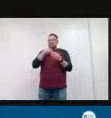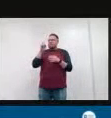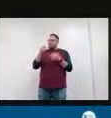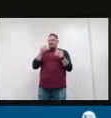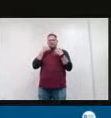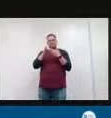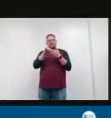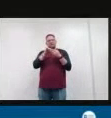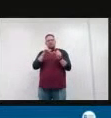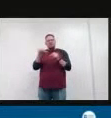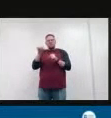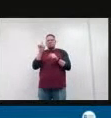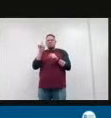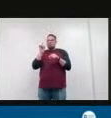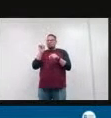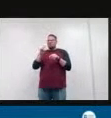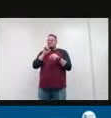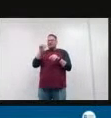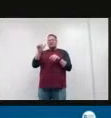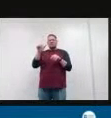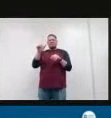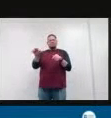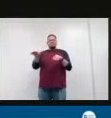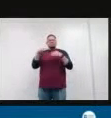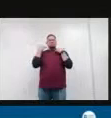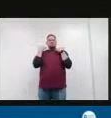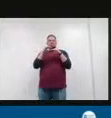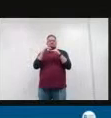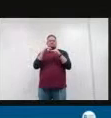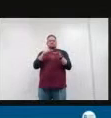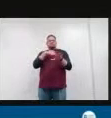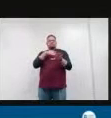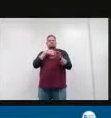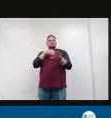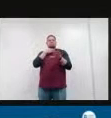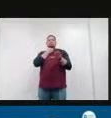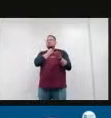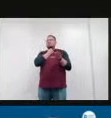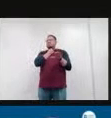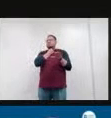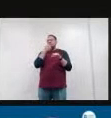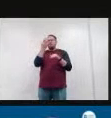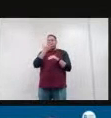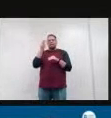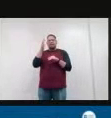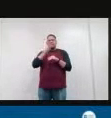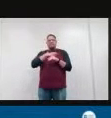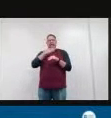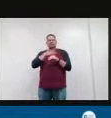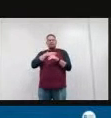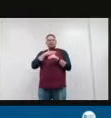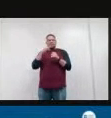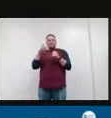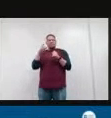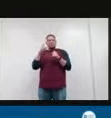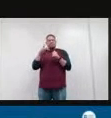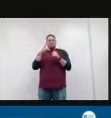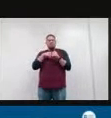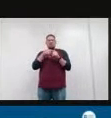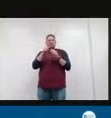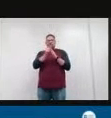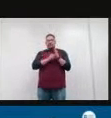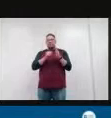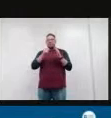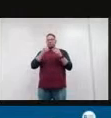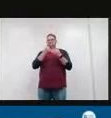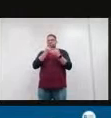we should infringe. It kind of looks like my First Amendment of free speech is being infringed by this particular statement. I